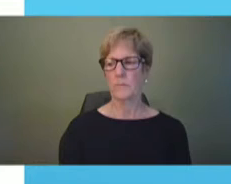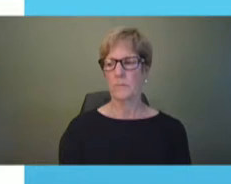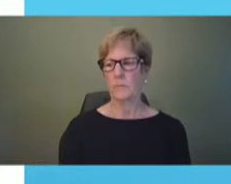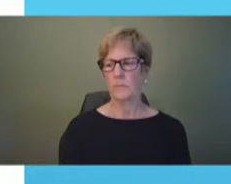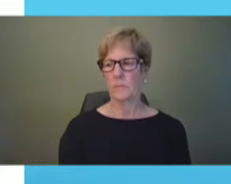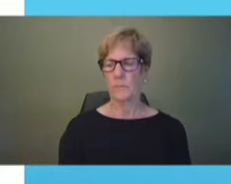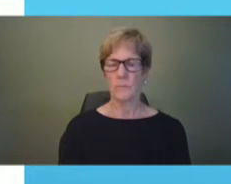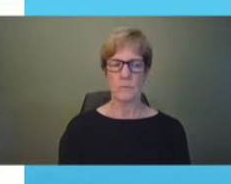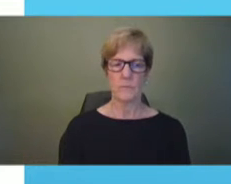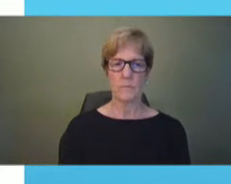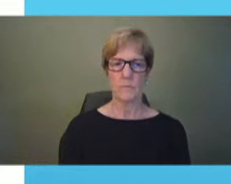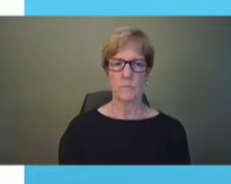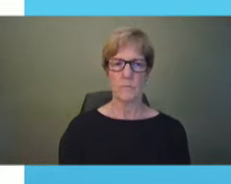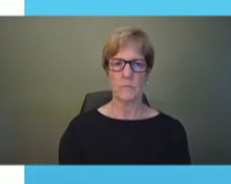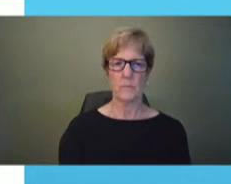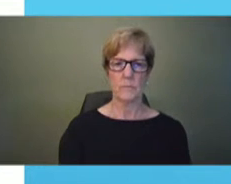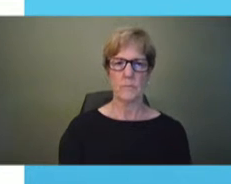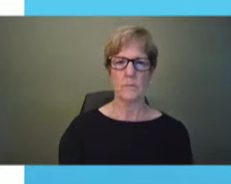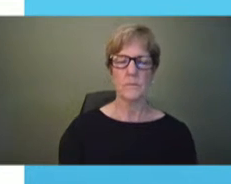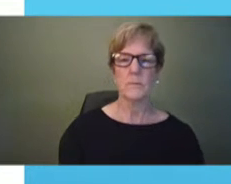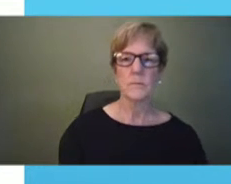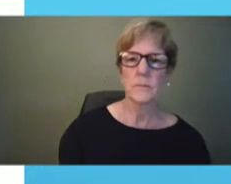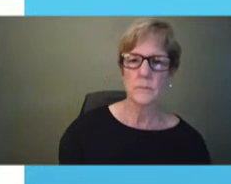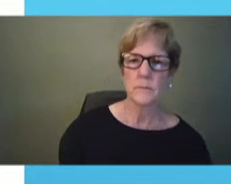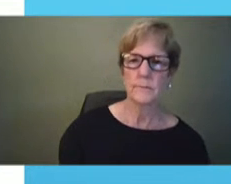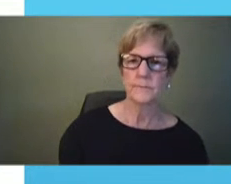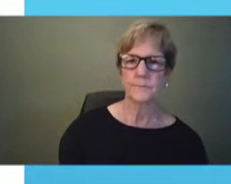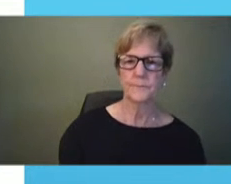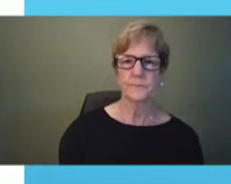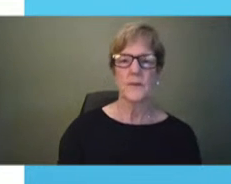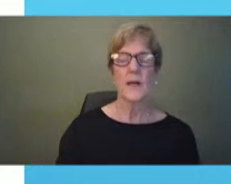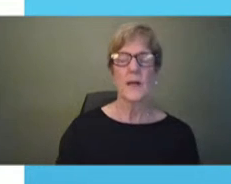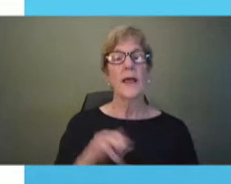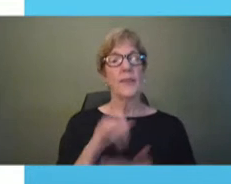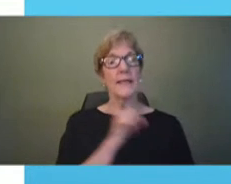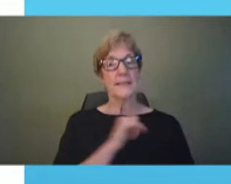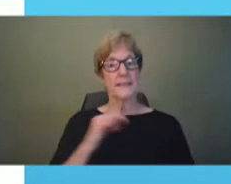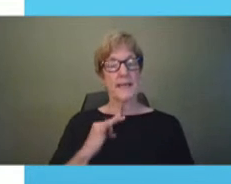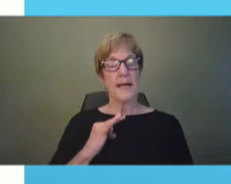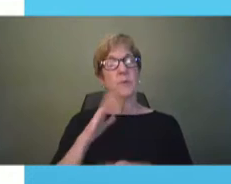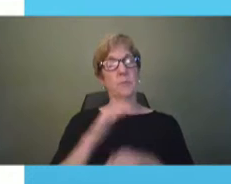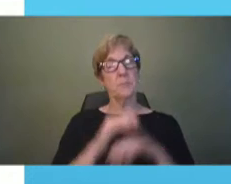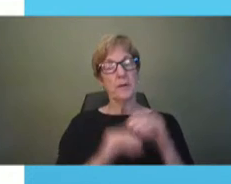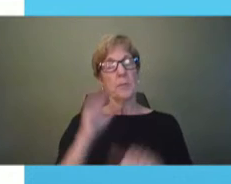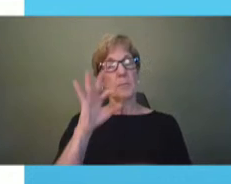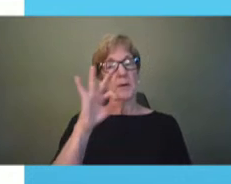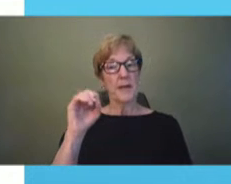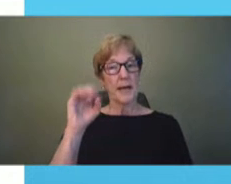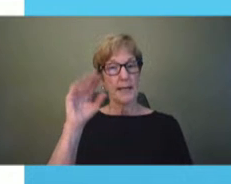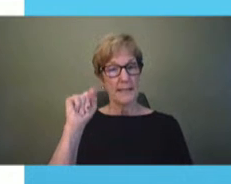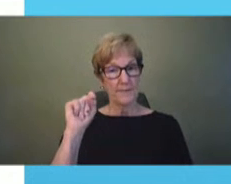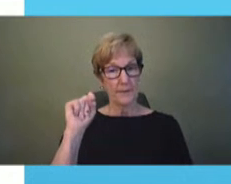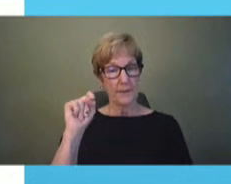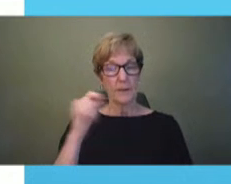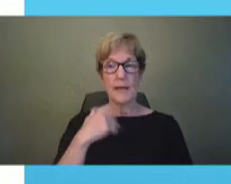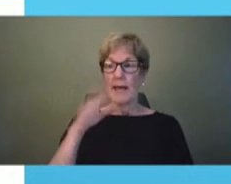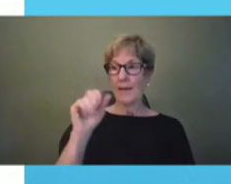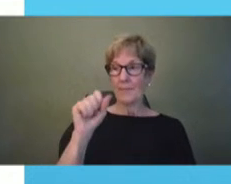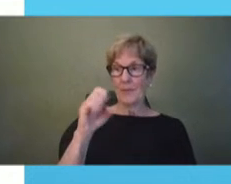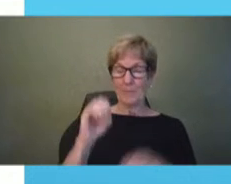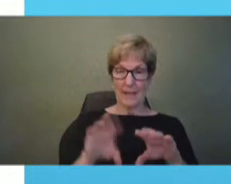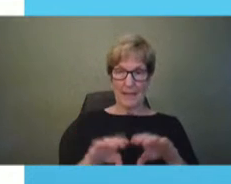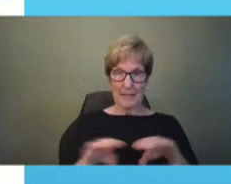uh and there are two flavors of that and and Dave said staff would be comfortable at 90 ft well if we had the base uh that could go to